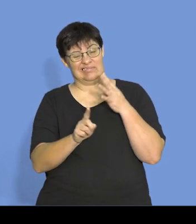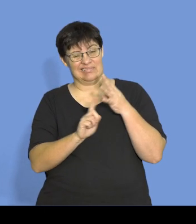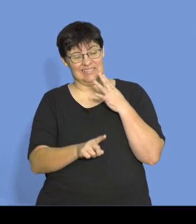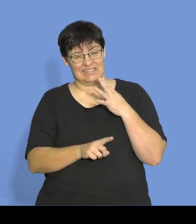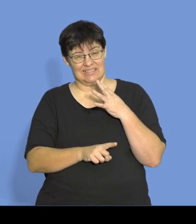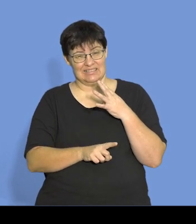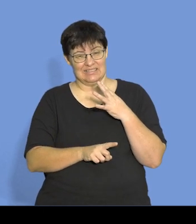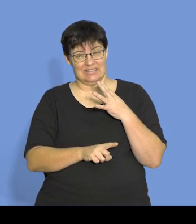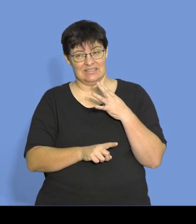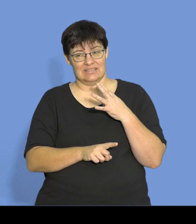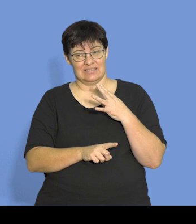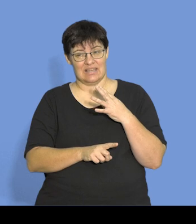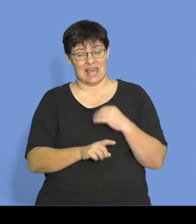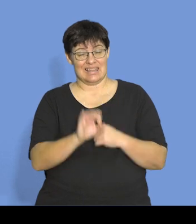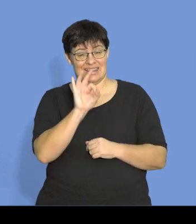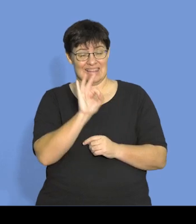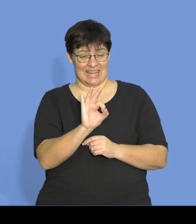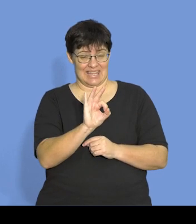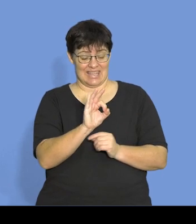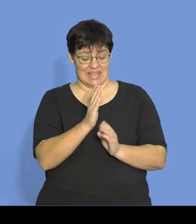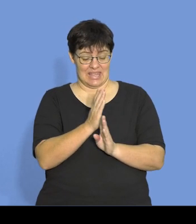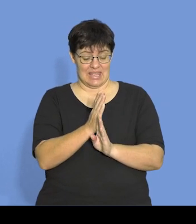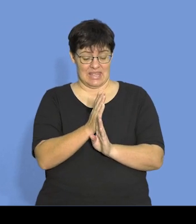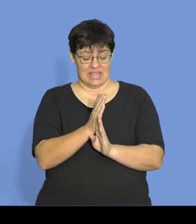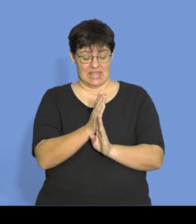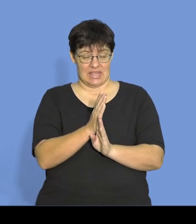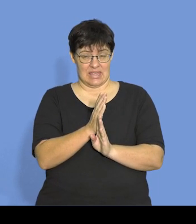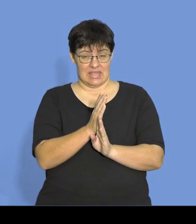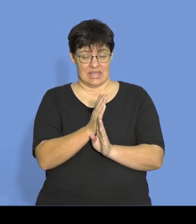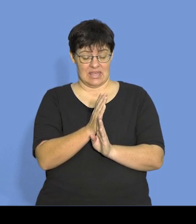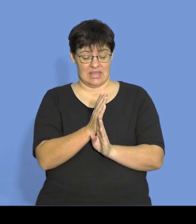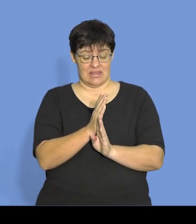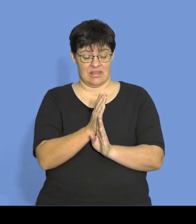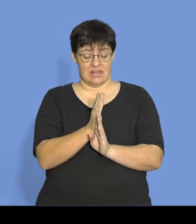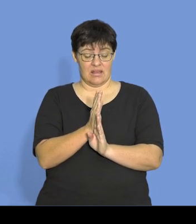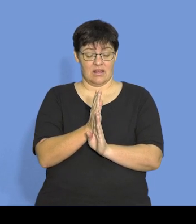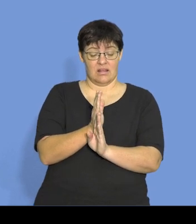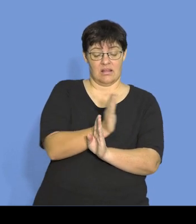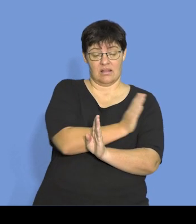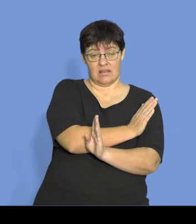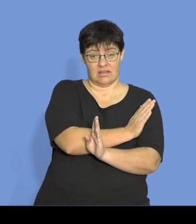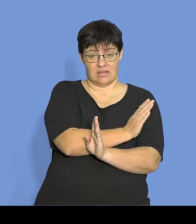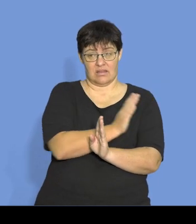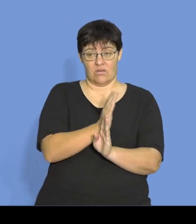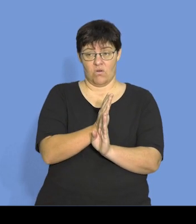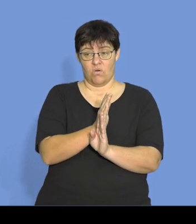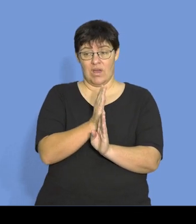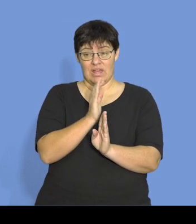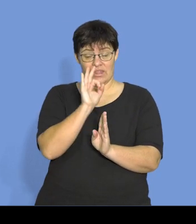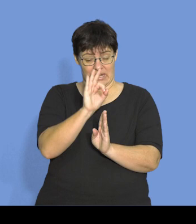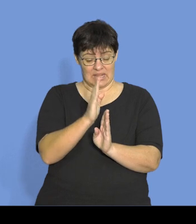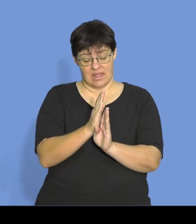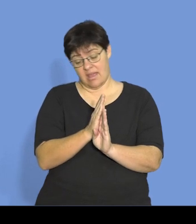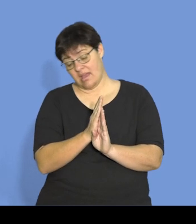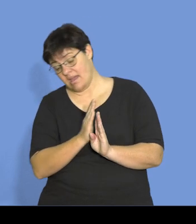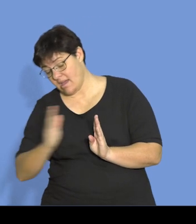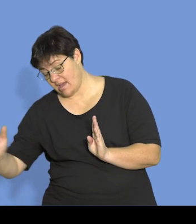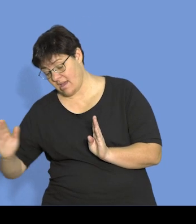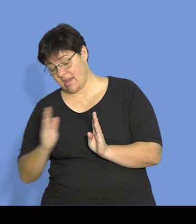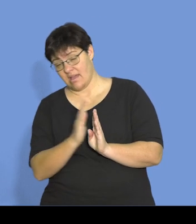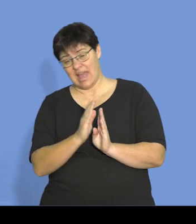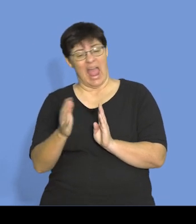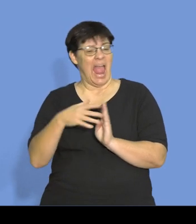are greater than this 3, because I said this 3 is like our midpoint, will then satisfy that